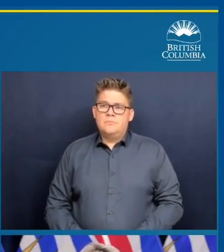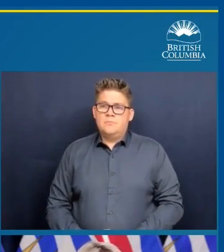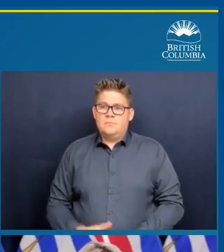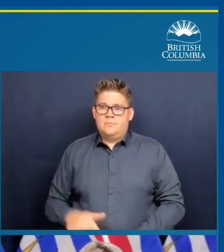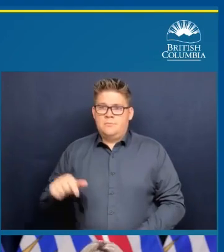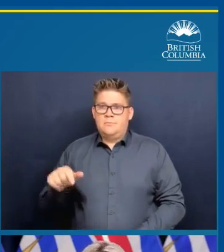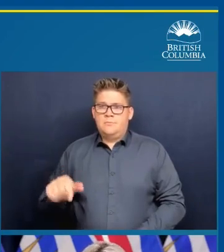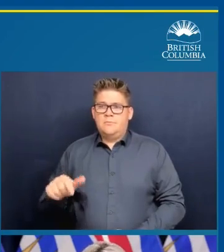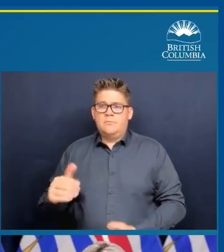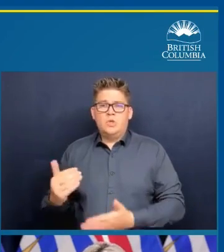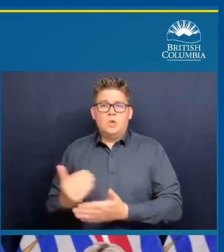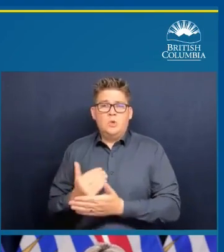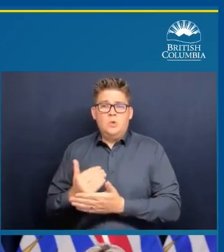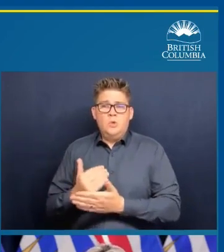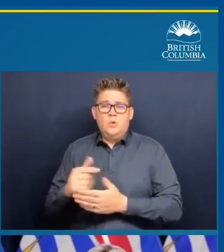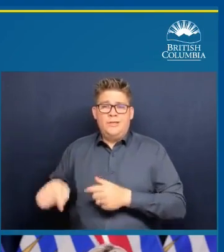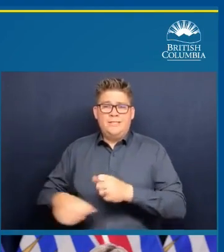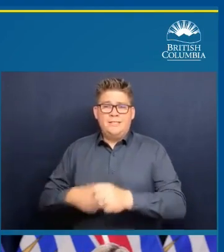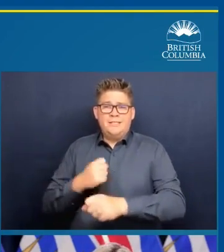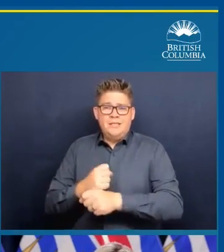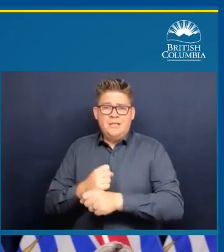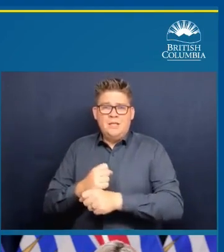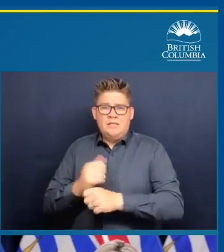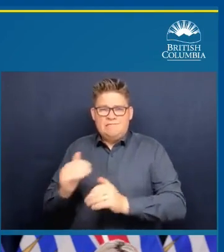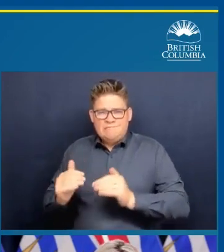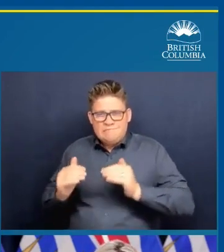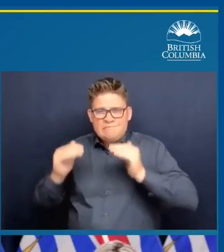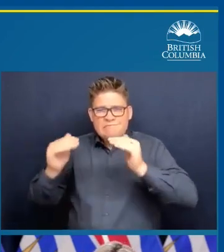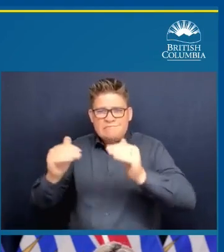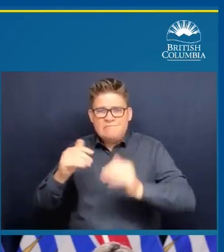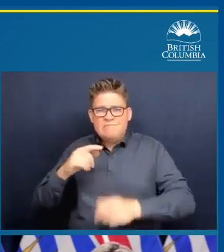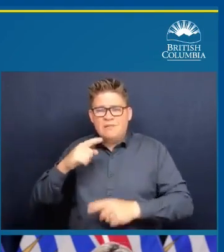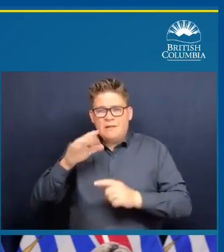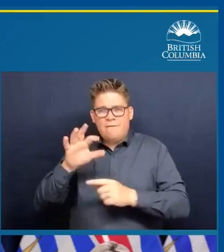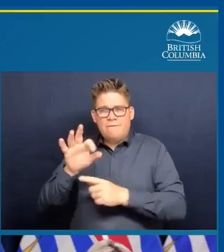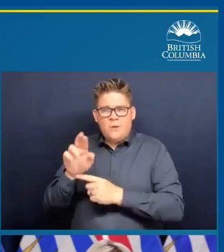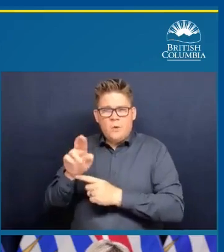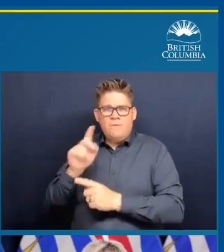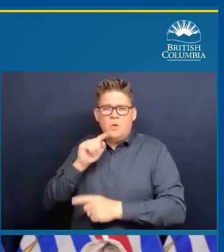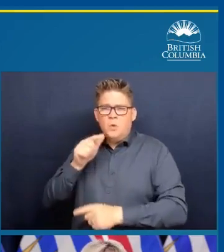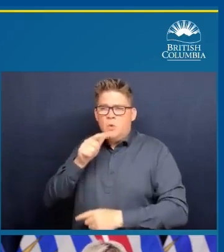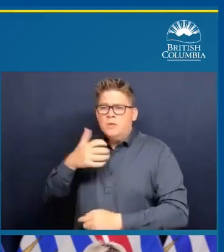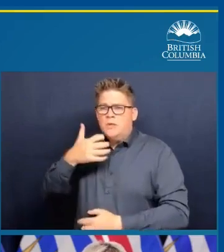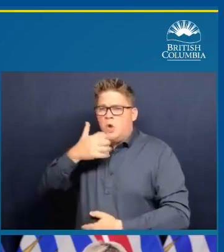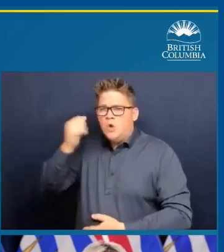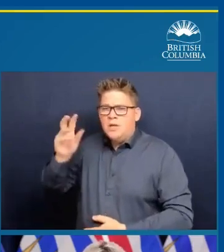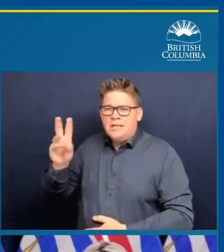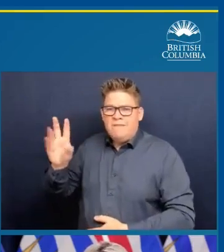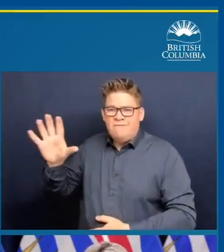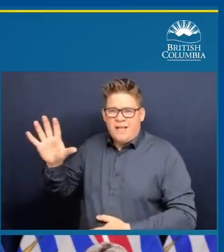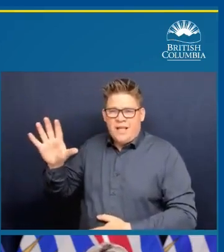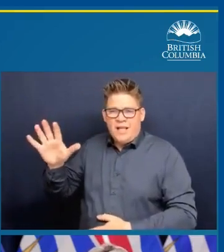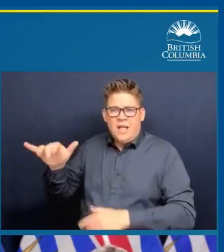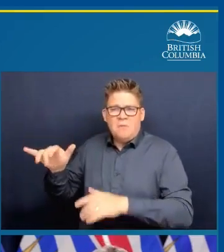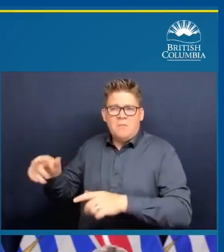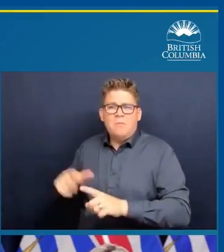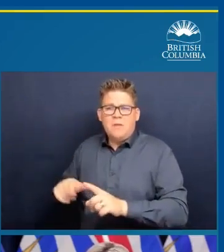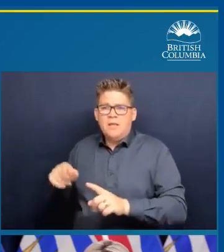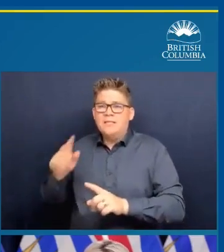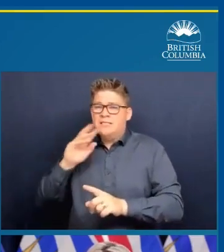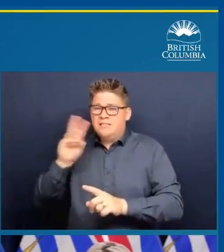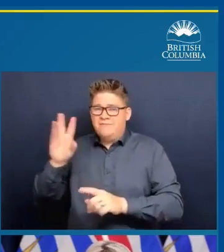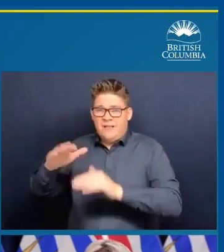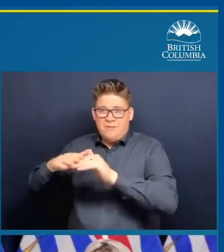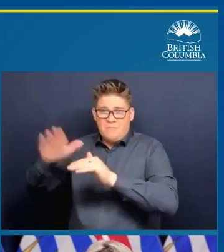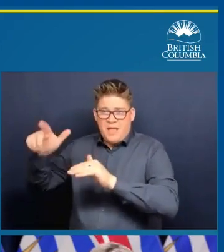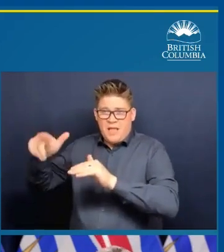give additional protection against influenza than the standard dose vaccines because they stimulate a stronger immune response. So I encourage